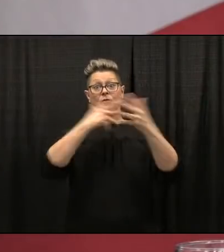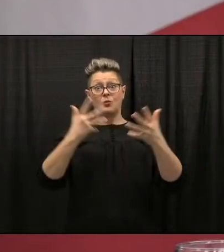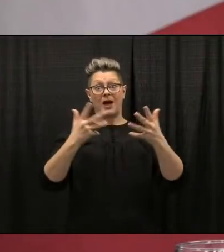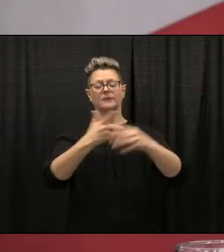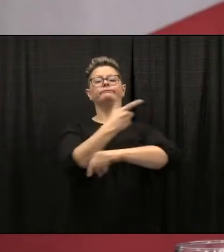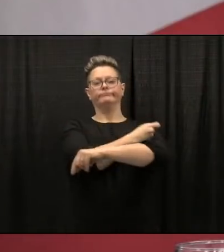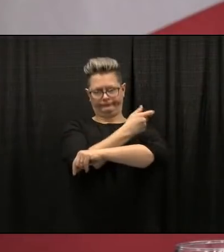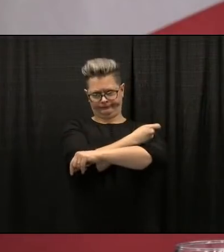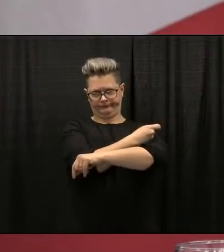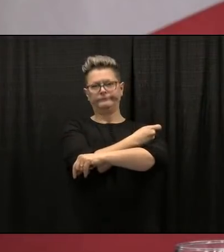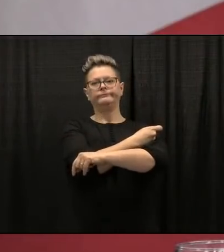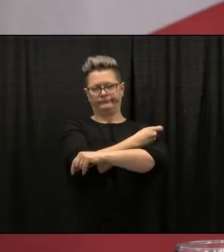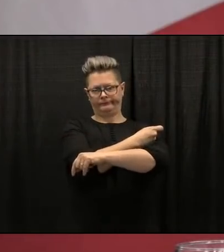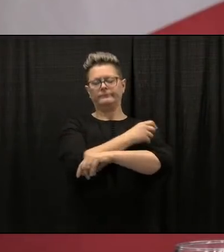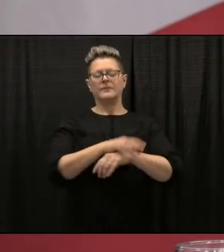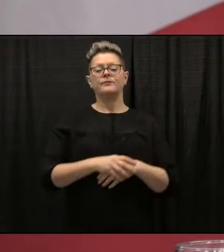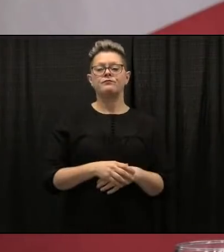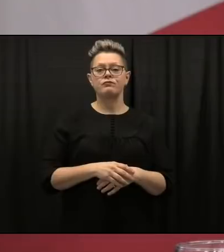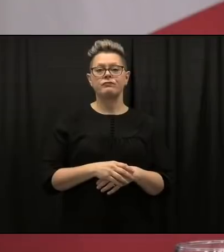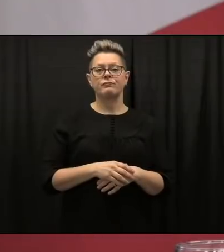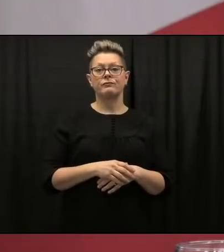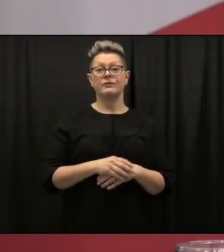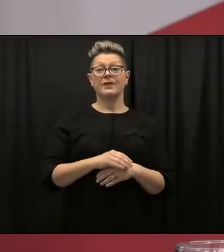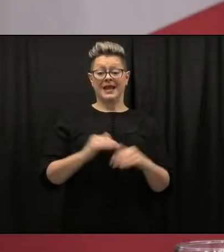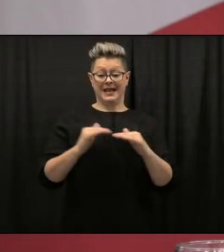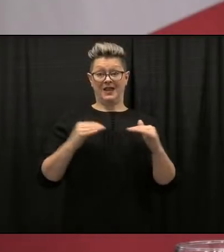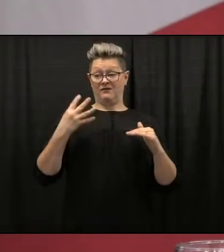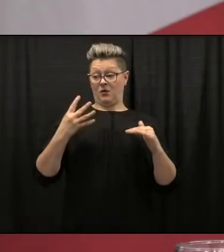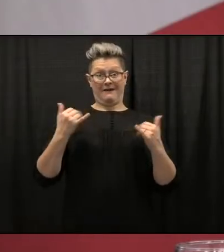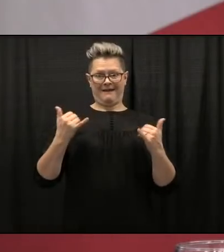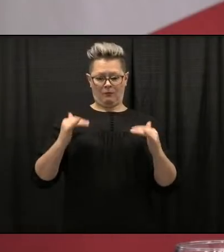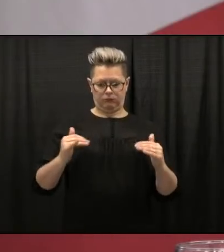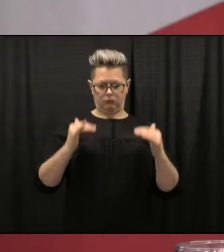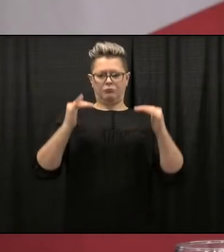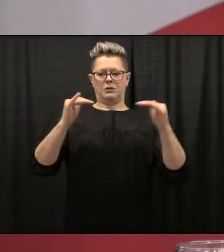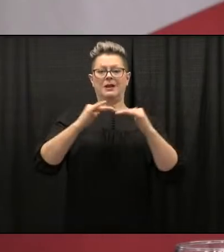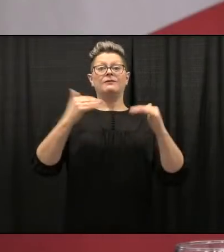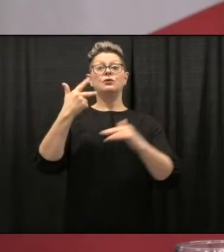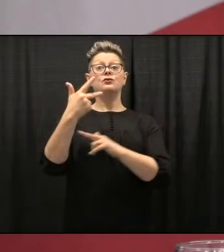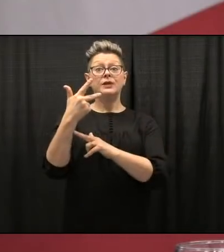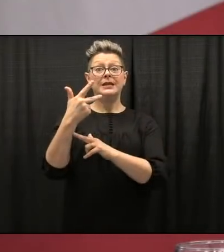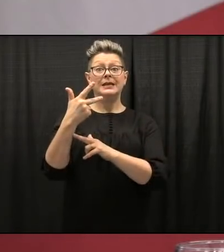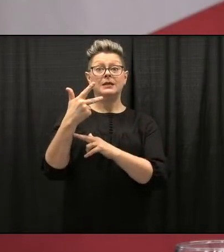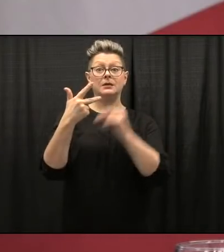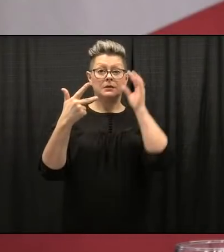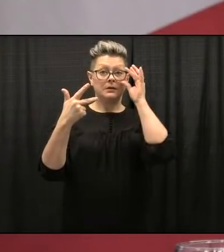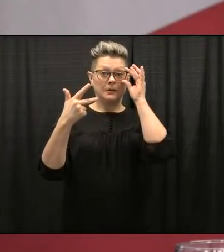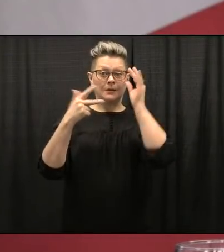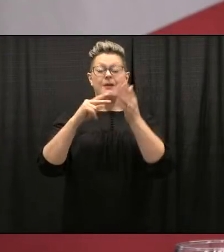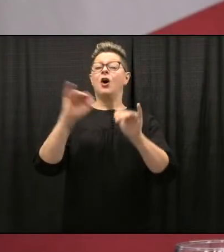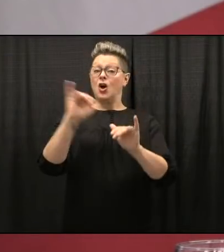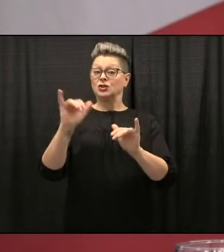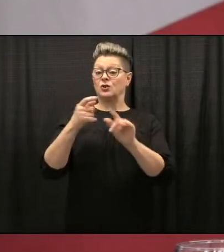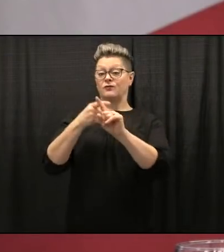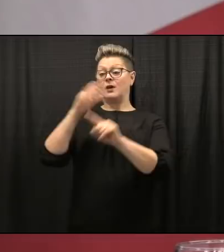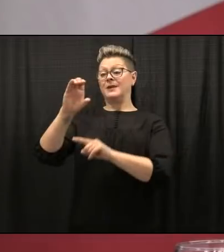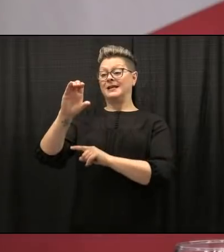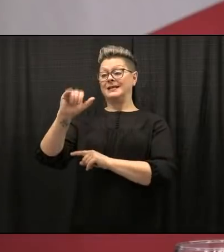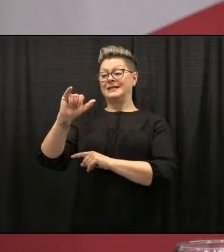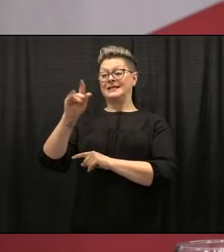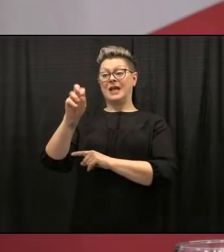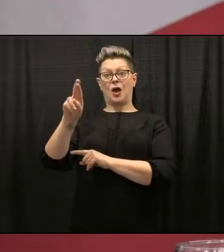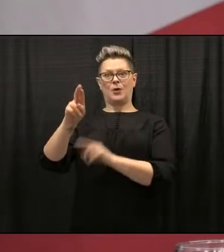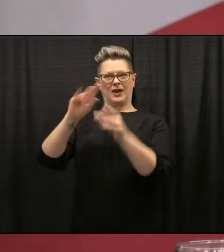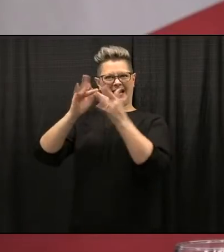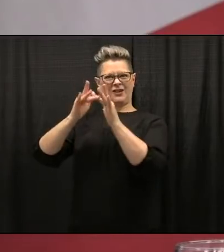further changes. With the change in alert levels, as well as the recent recovery of systems following the cyber attack, I'm very pleased